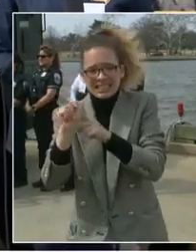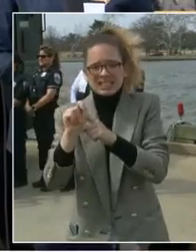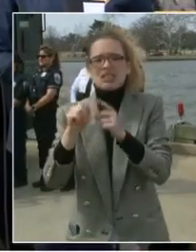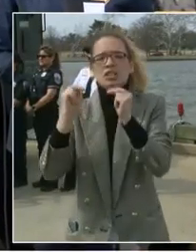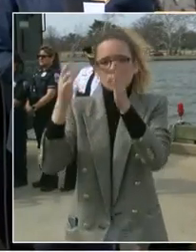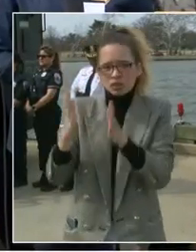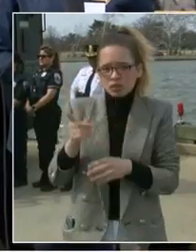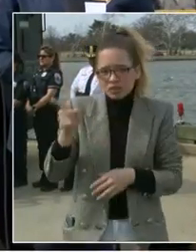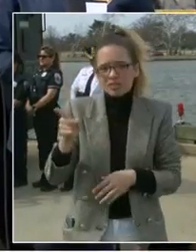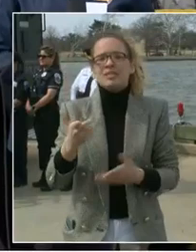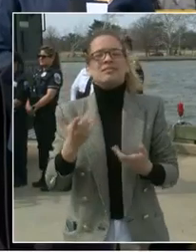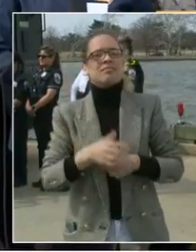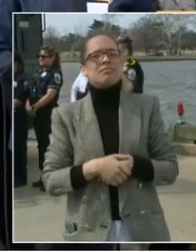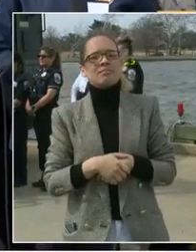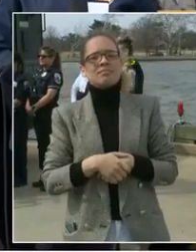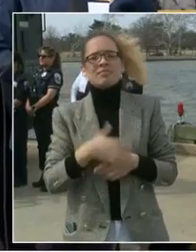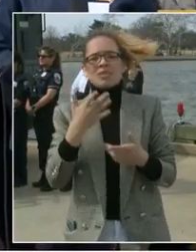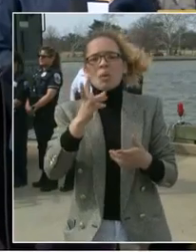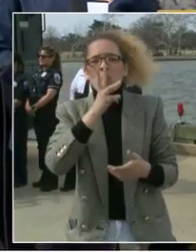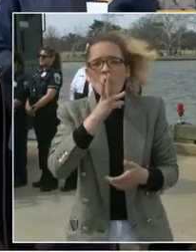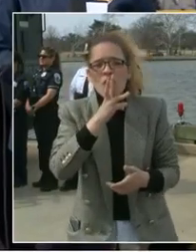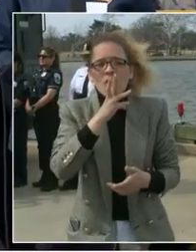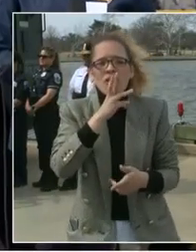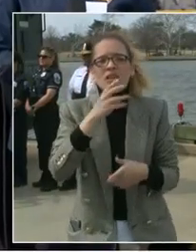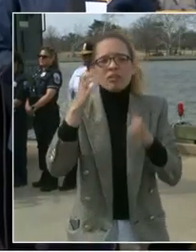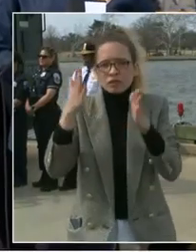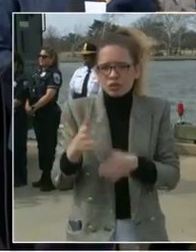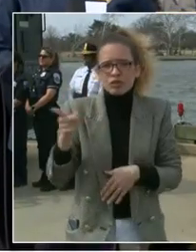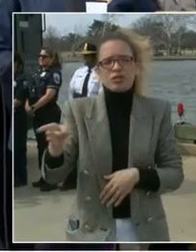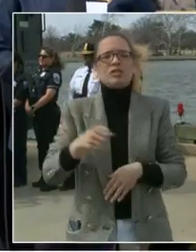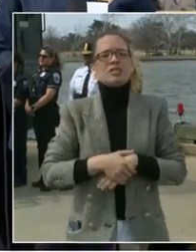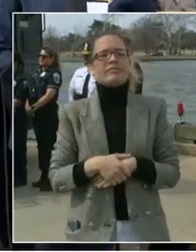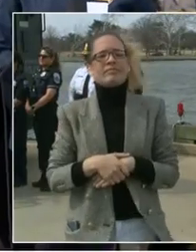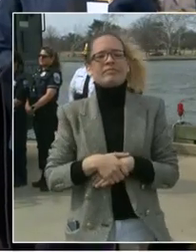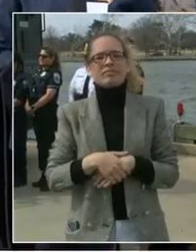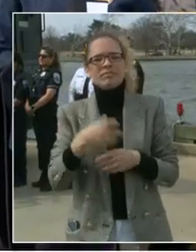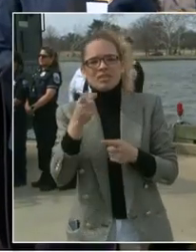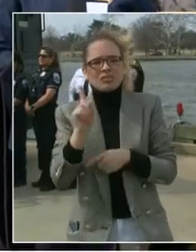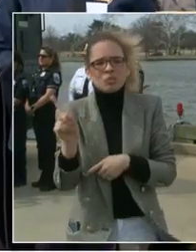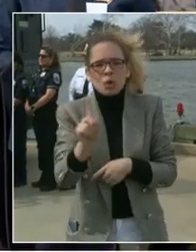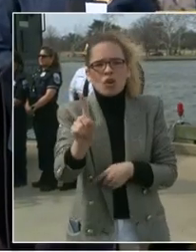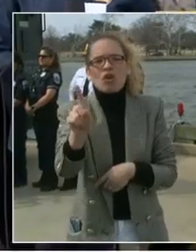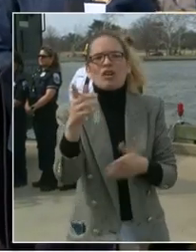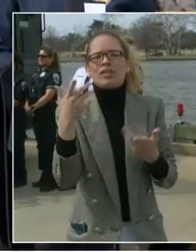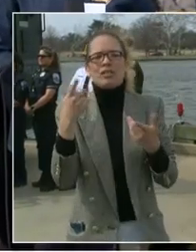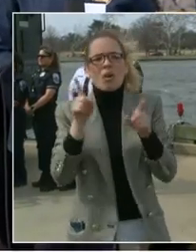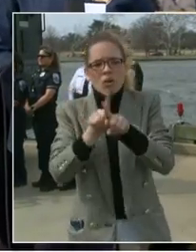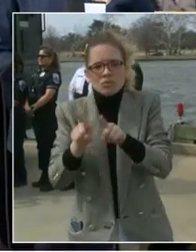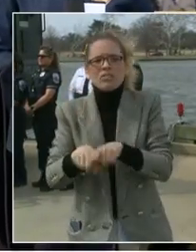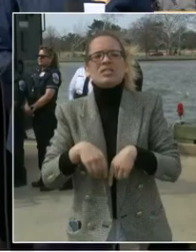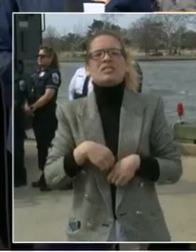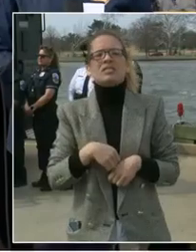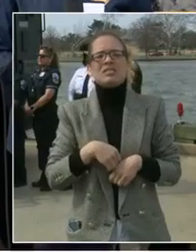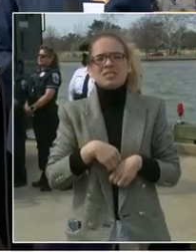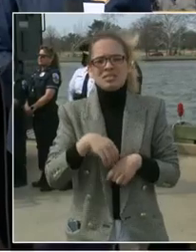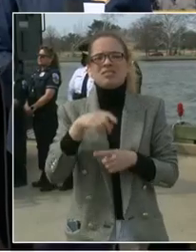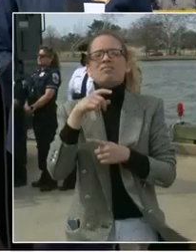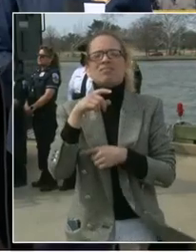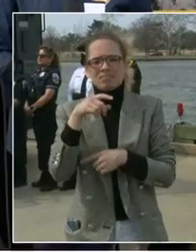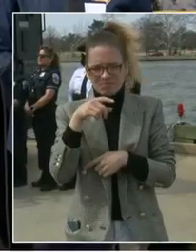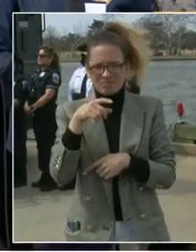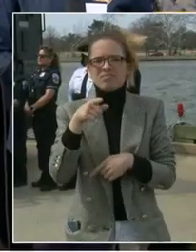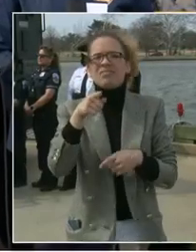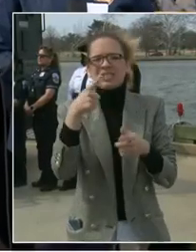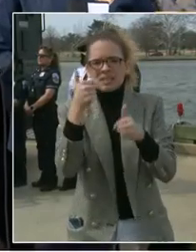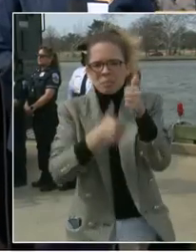are harbor officers. We are patrol officers. We are sergeants, lieutenants, captains, inspectors, commanders, and assistant